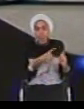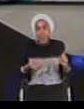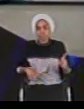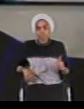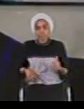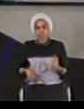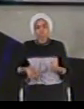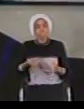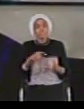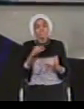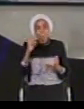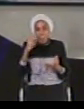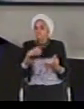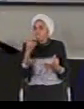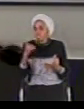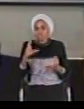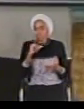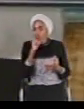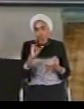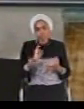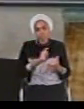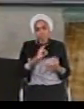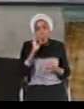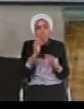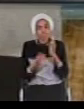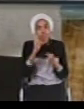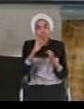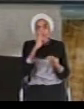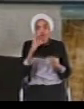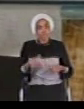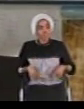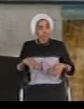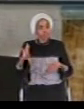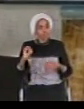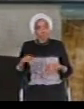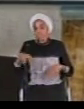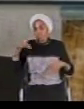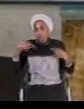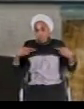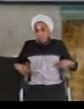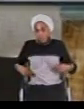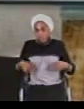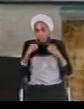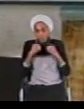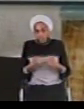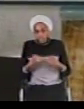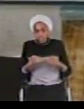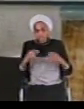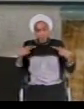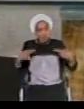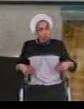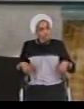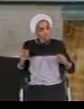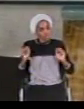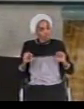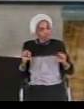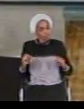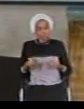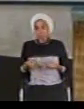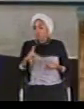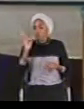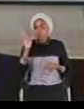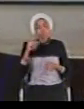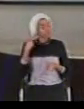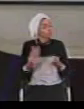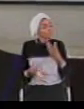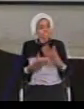It says, not I. If you are living by human strength, human ability, no matter how